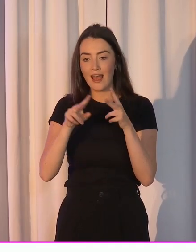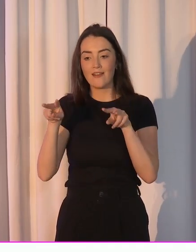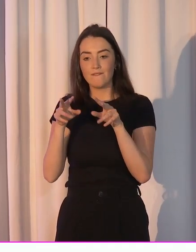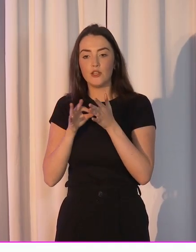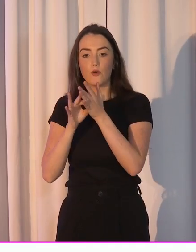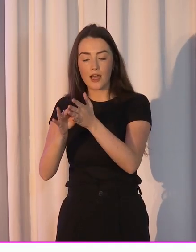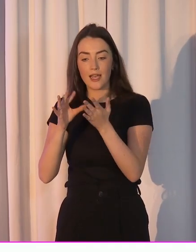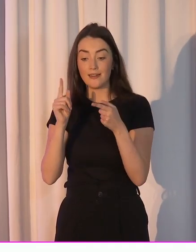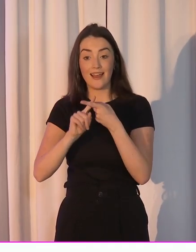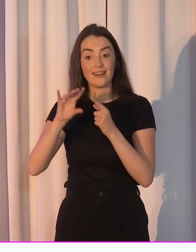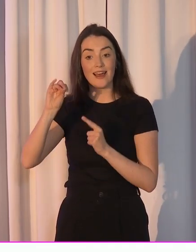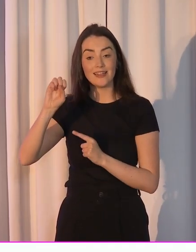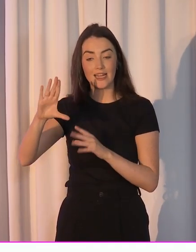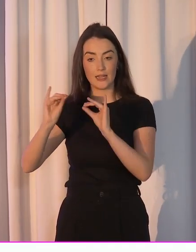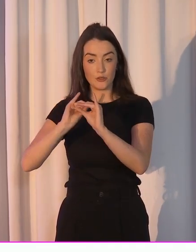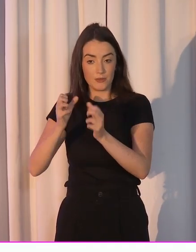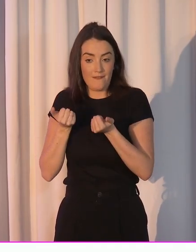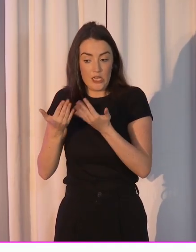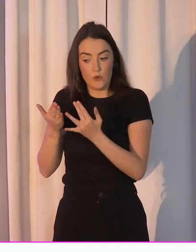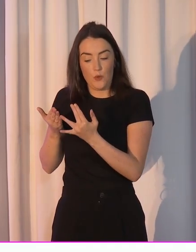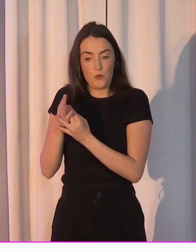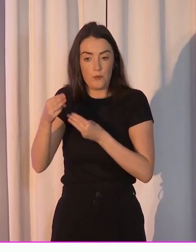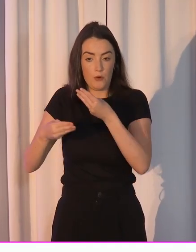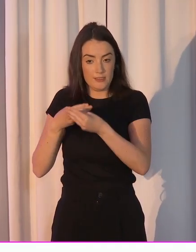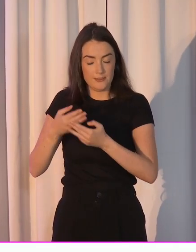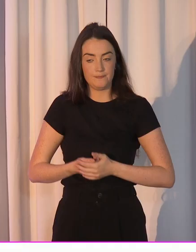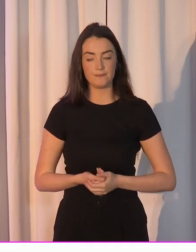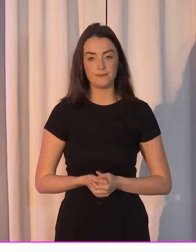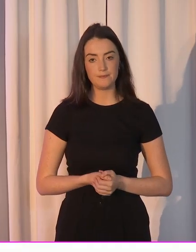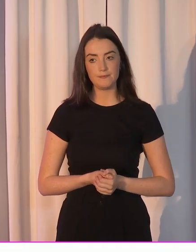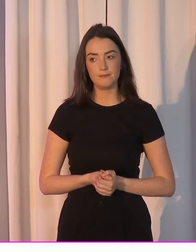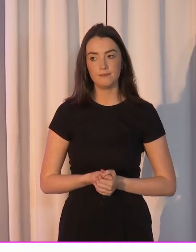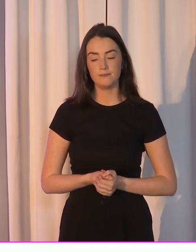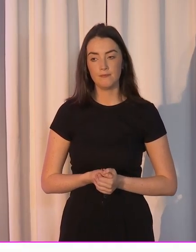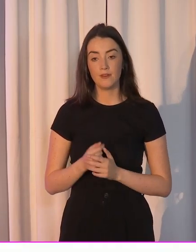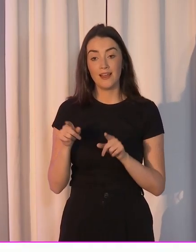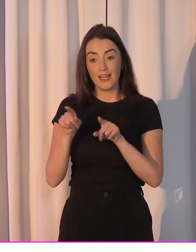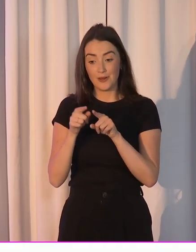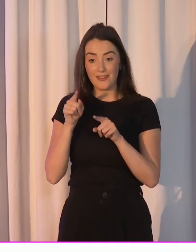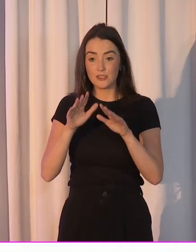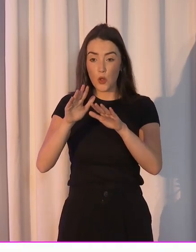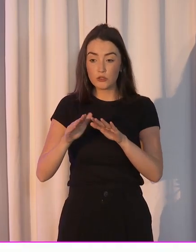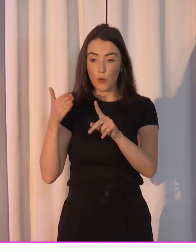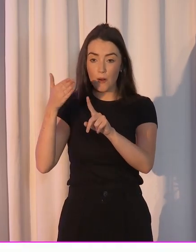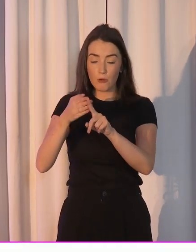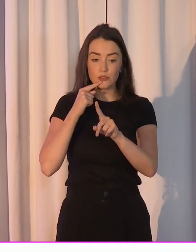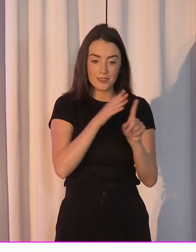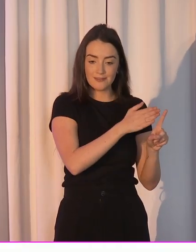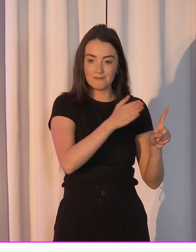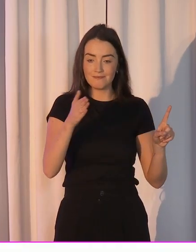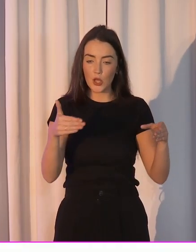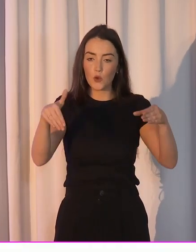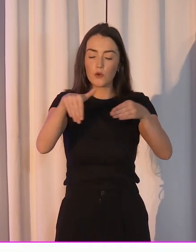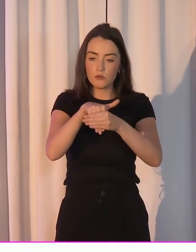and ISL interpretation available throughout that process. And this slower, more deliberate approach ensured a much more inclusive